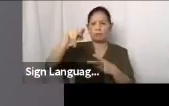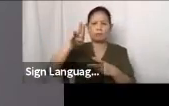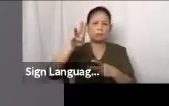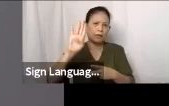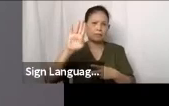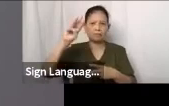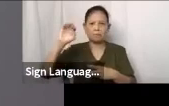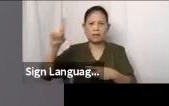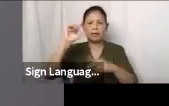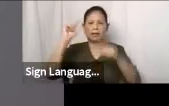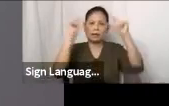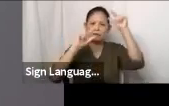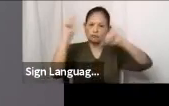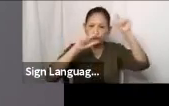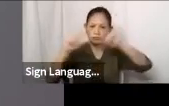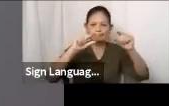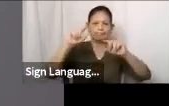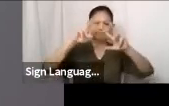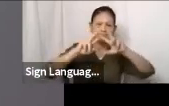transgender issues in India.